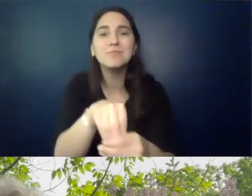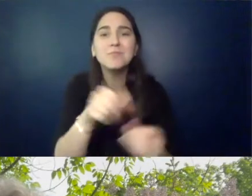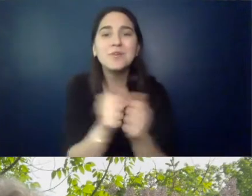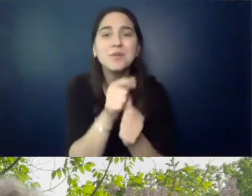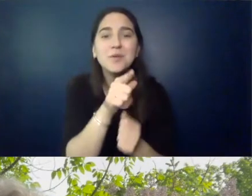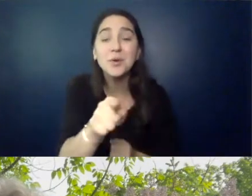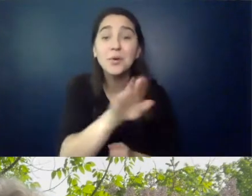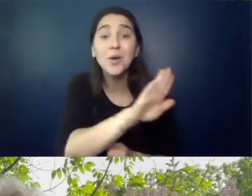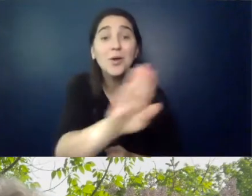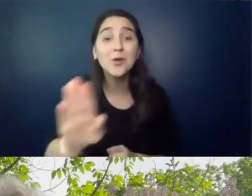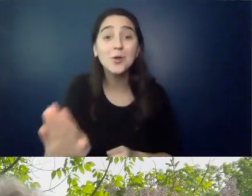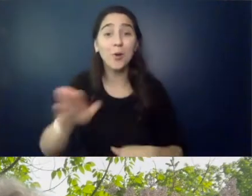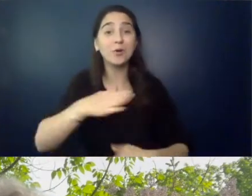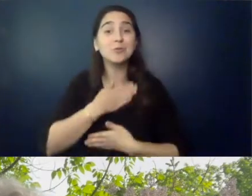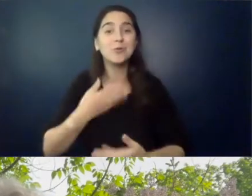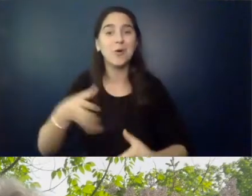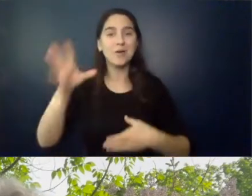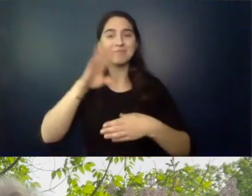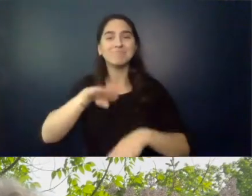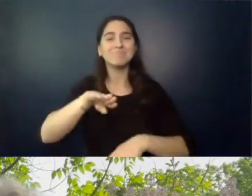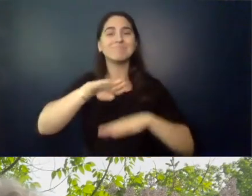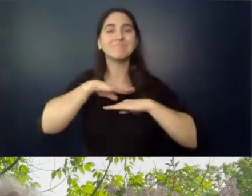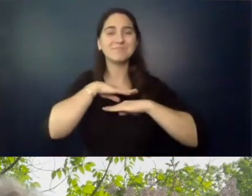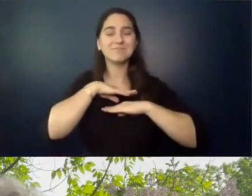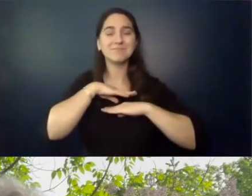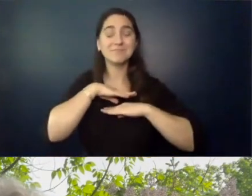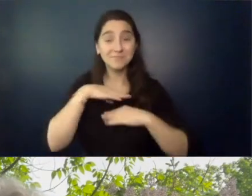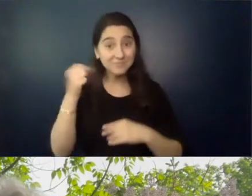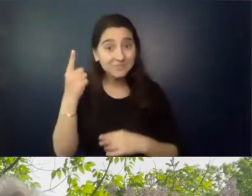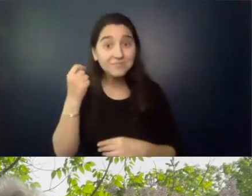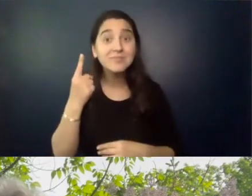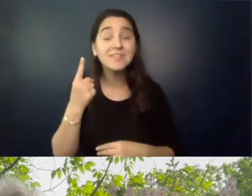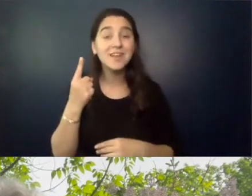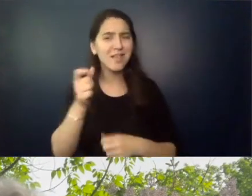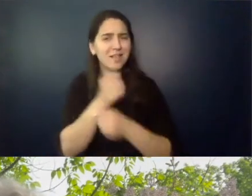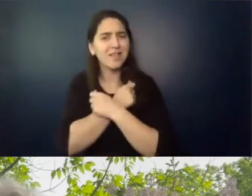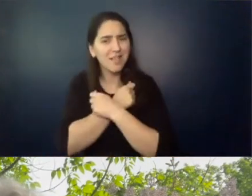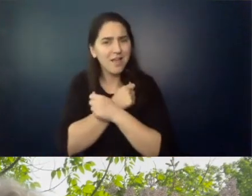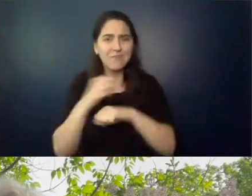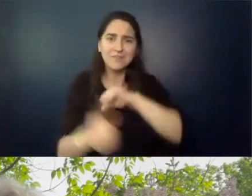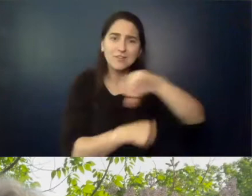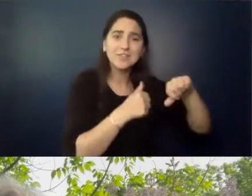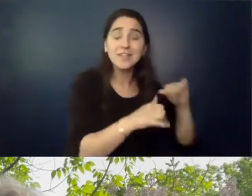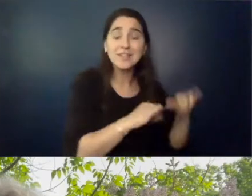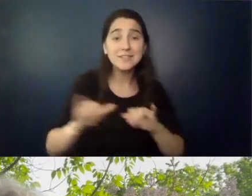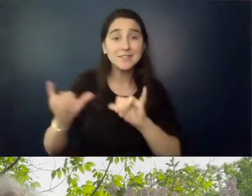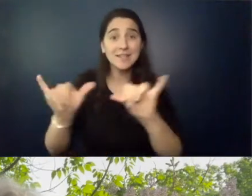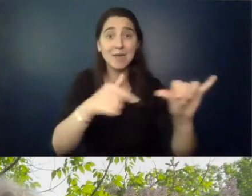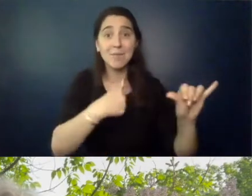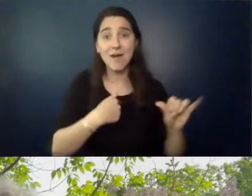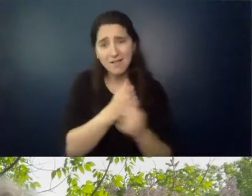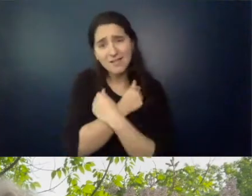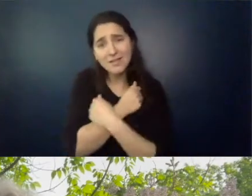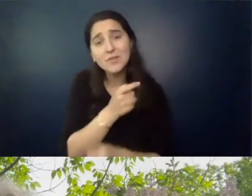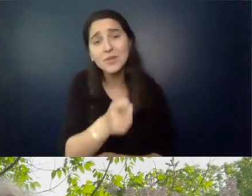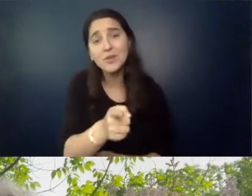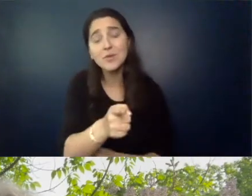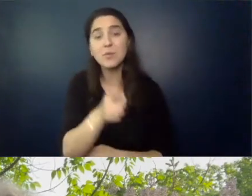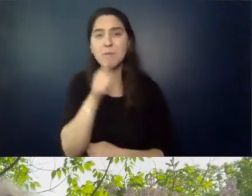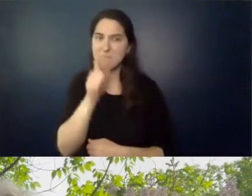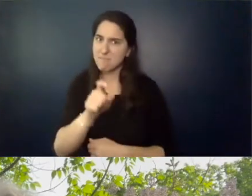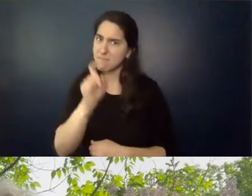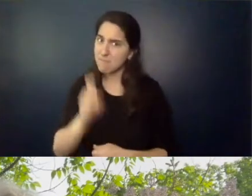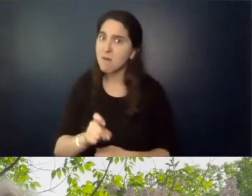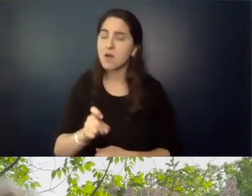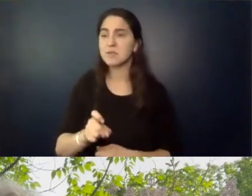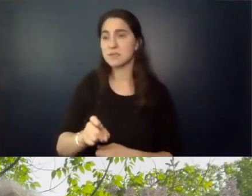in you and that your joy may be complete. My command is this: love each other as I have loved you. Greater love has no